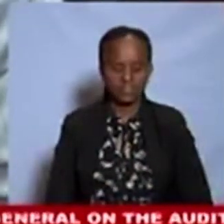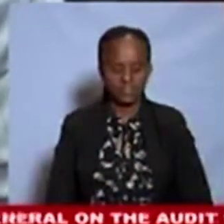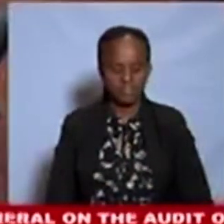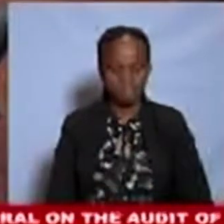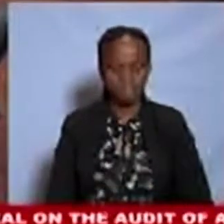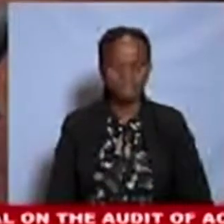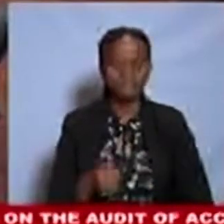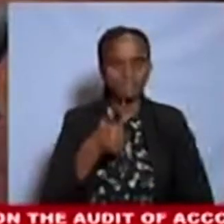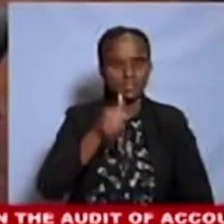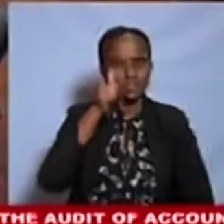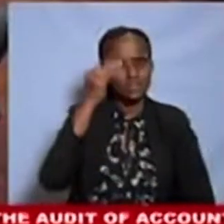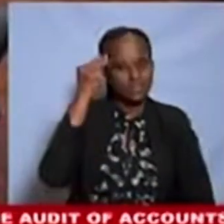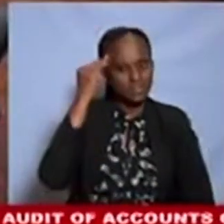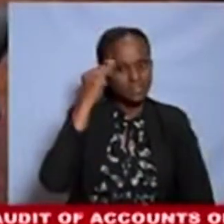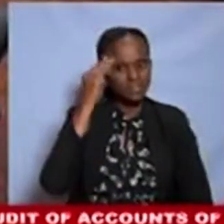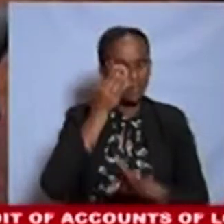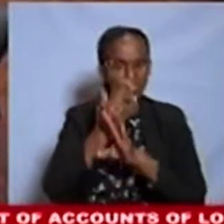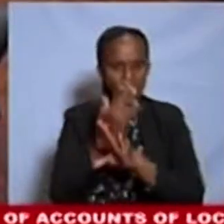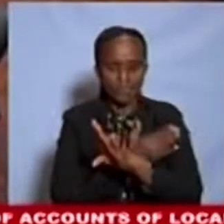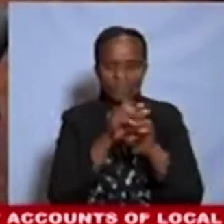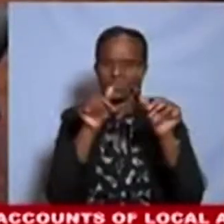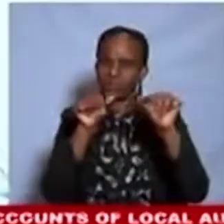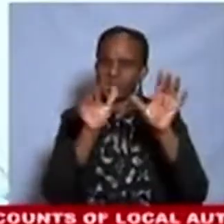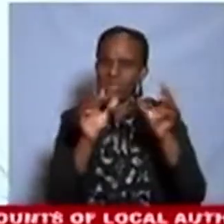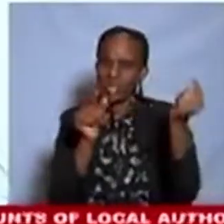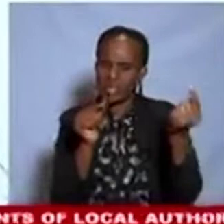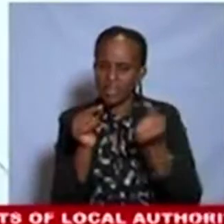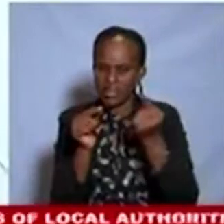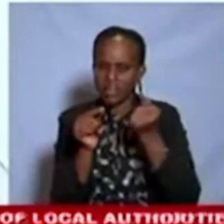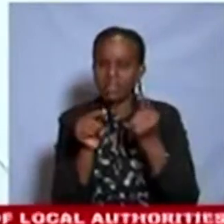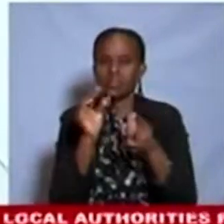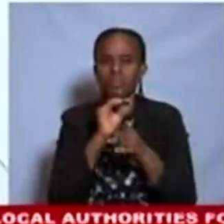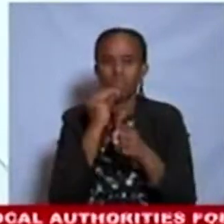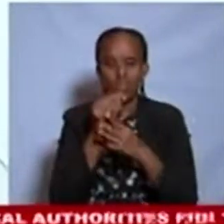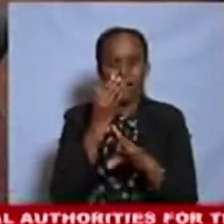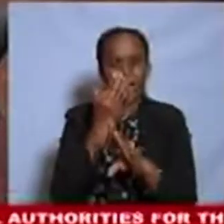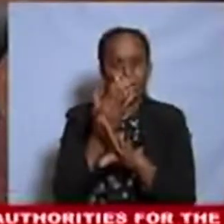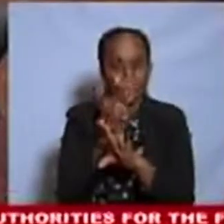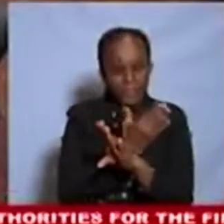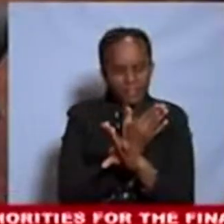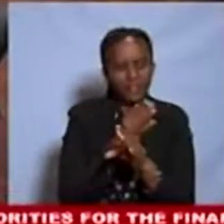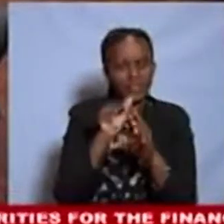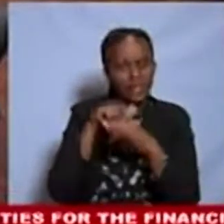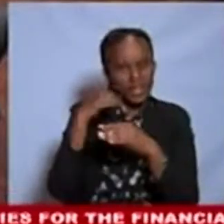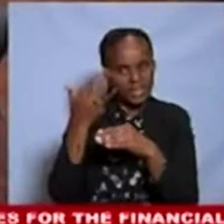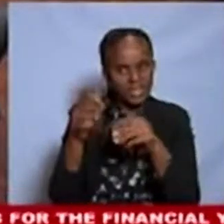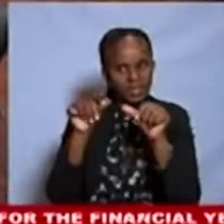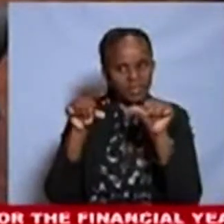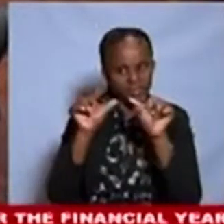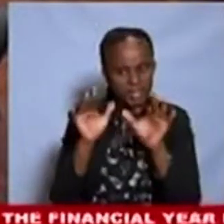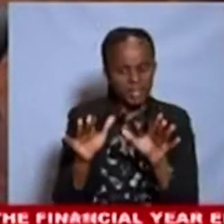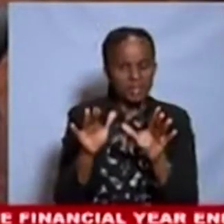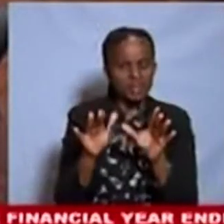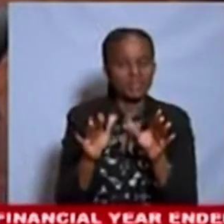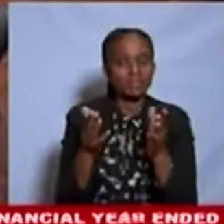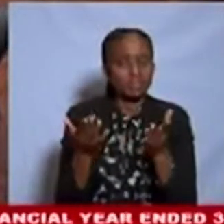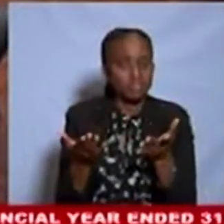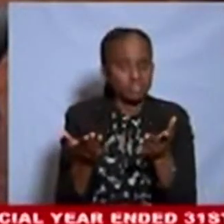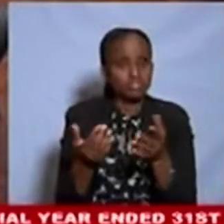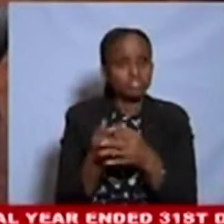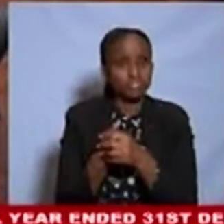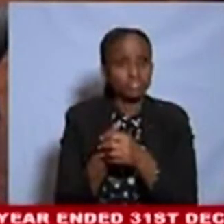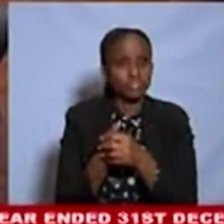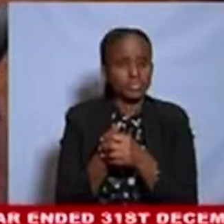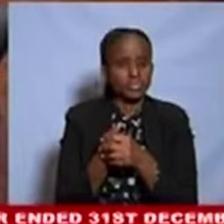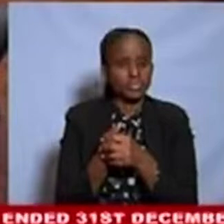When did you detect it, sir? Was it before the auditors came or? It was before the external auditors. Yeah, please